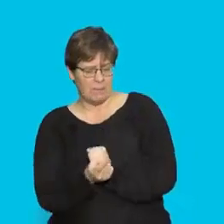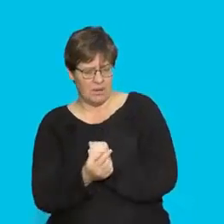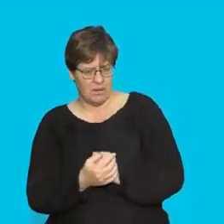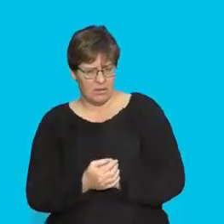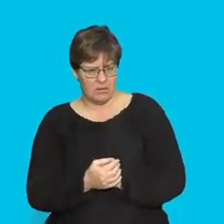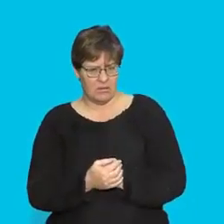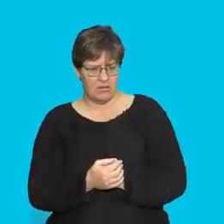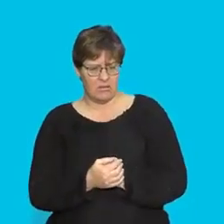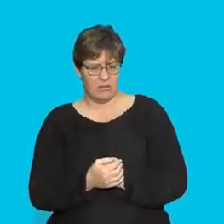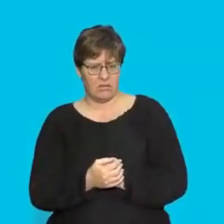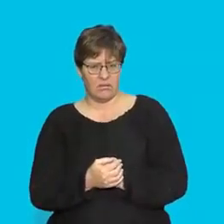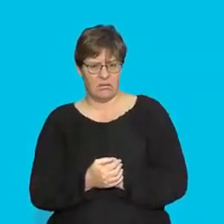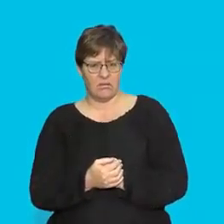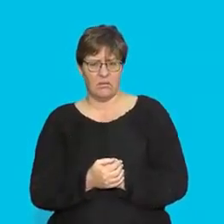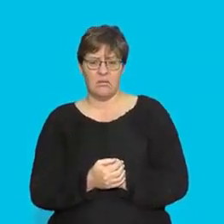caudatum.